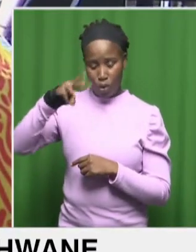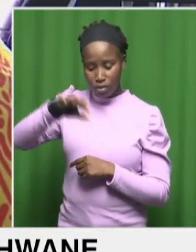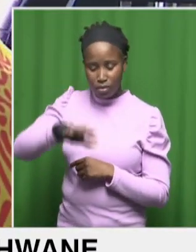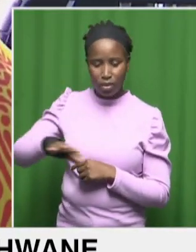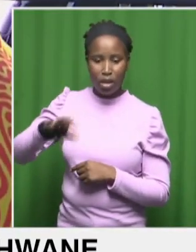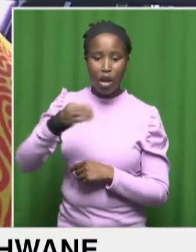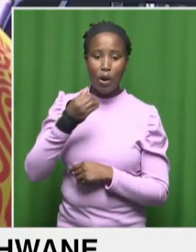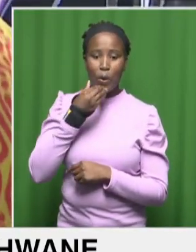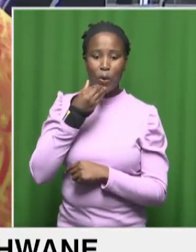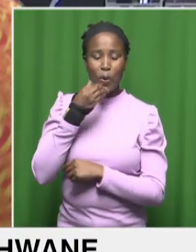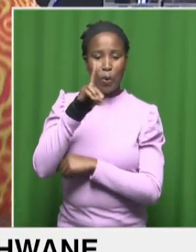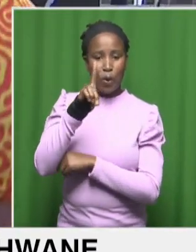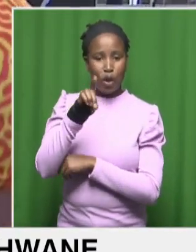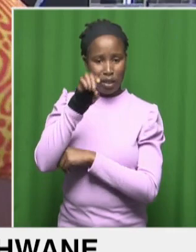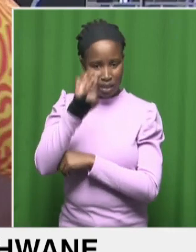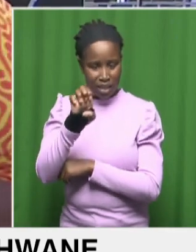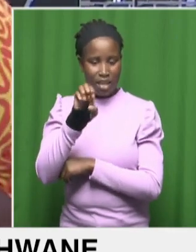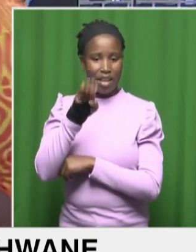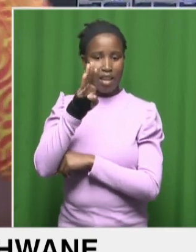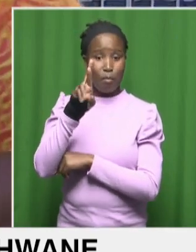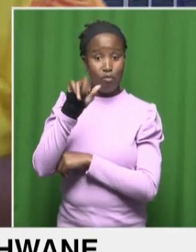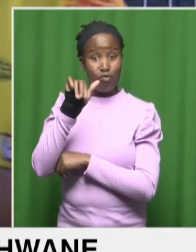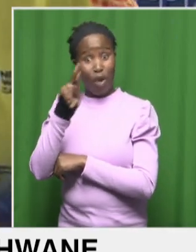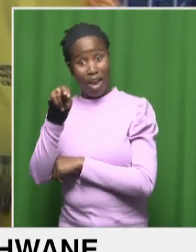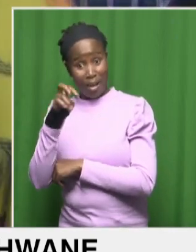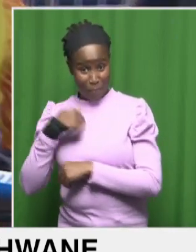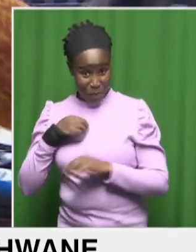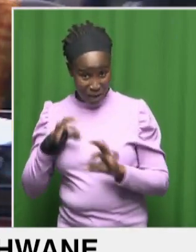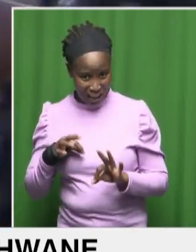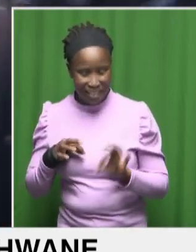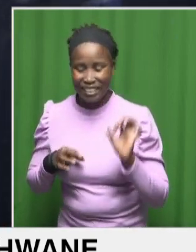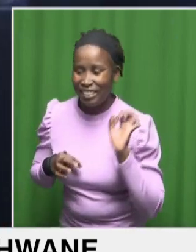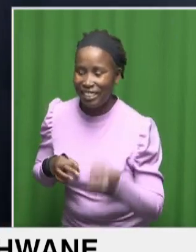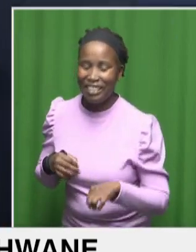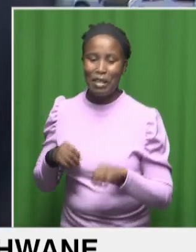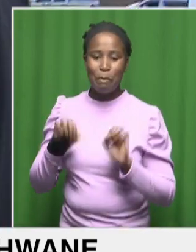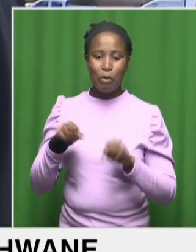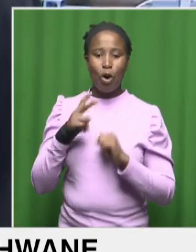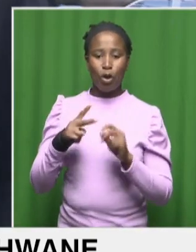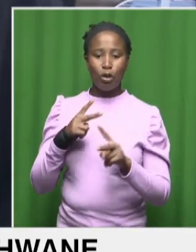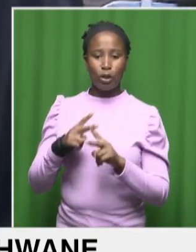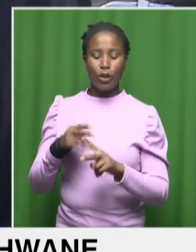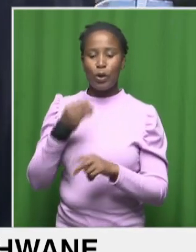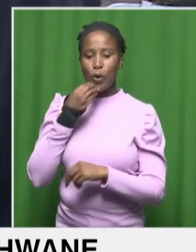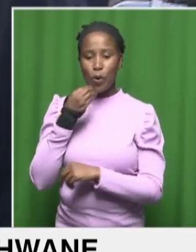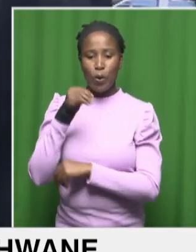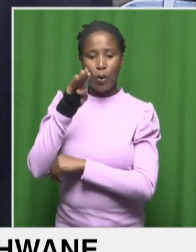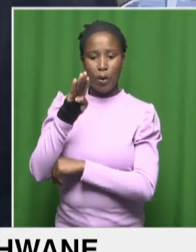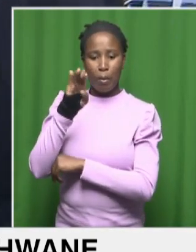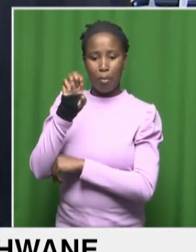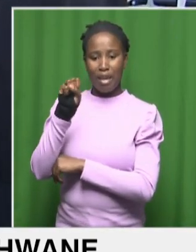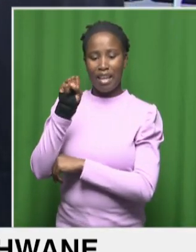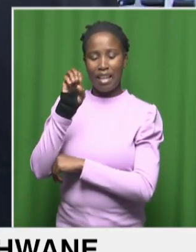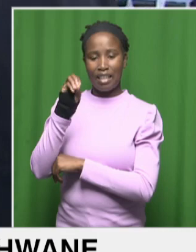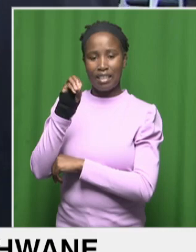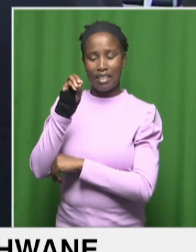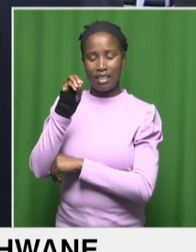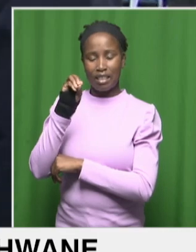Do I get that right? Yes. I got it, Peggy De Bruin, and Rihanna Besaidenote. Yep. And that is, of course,